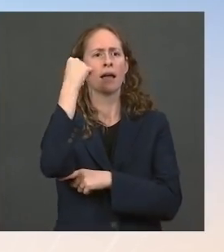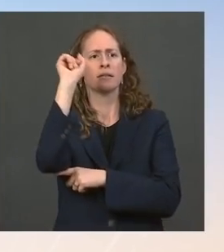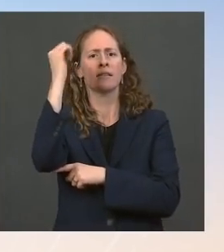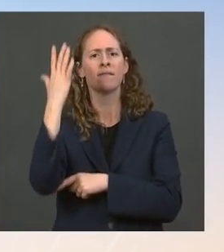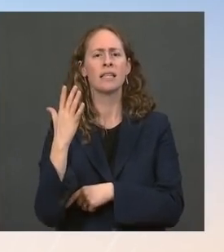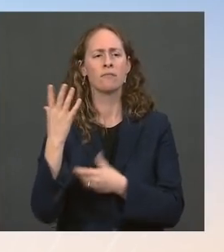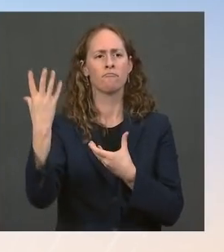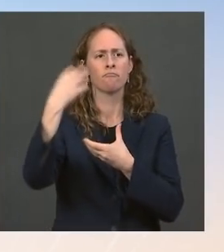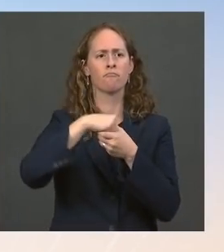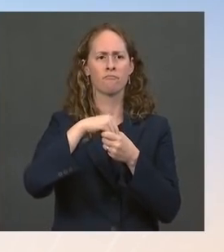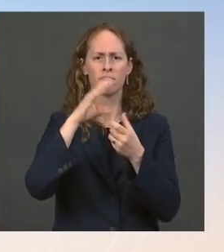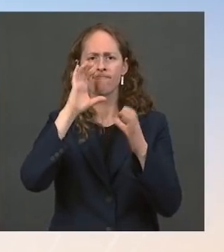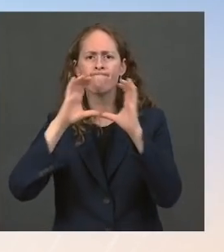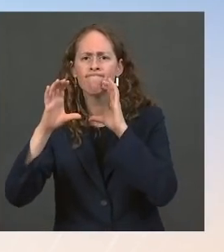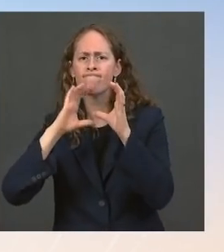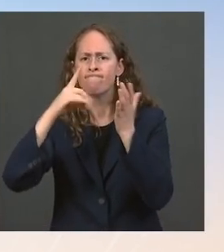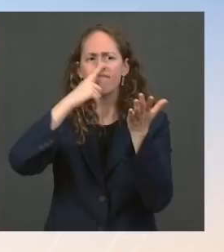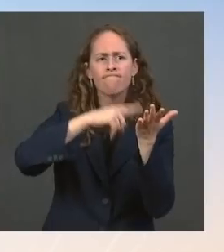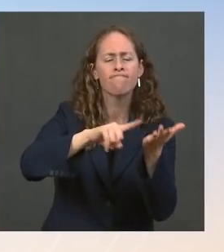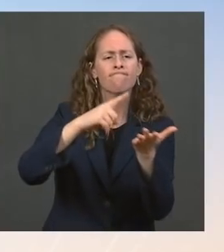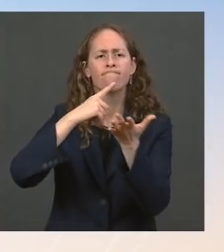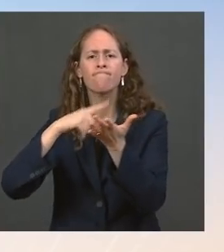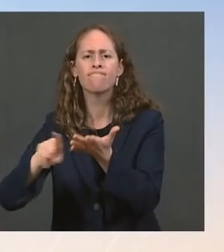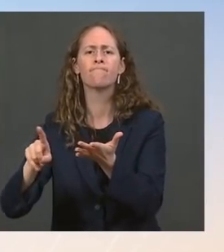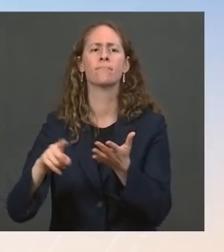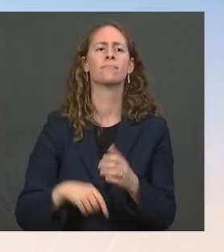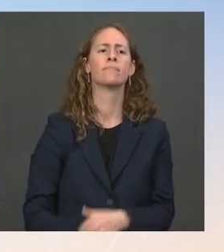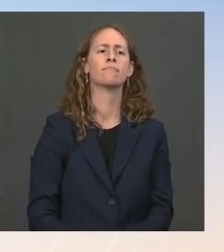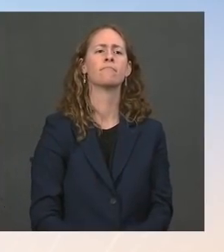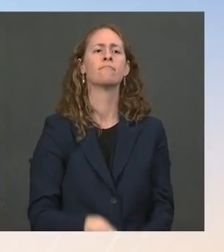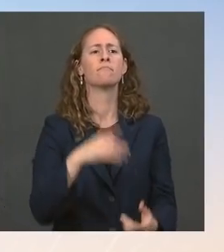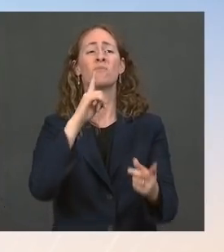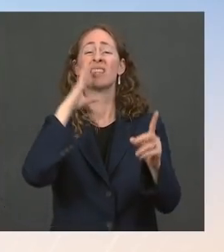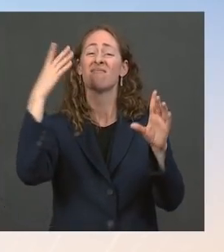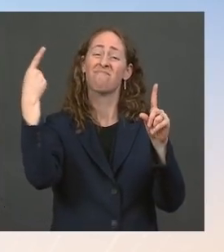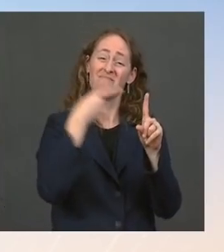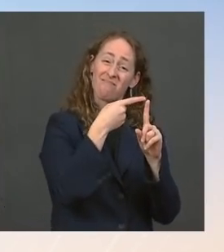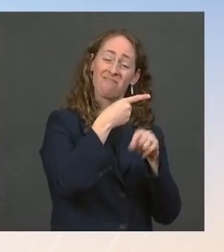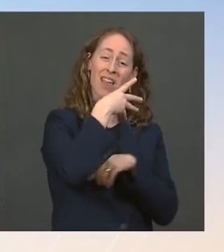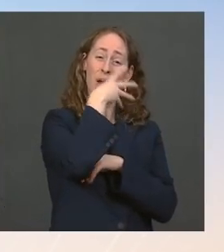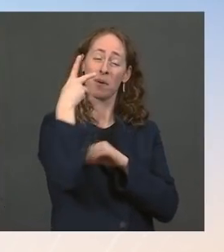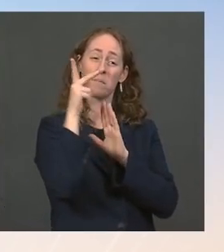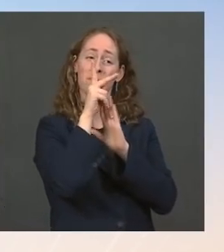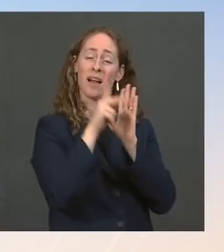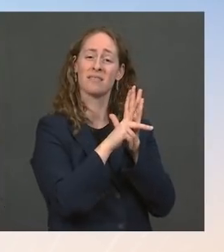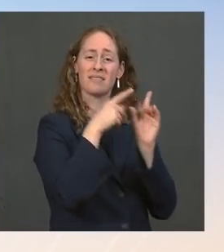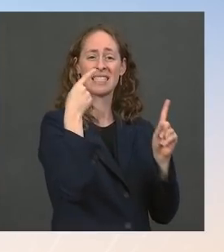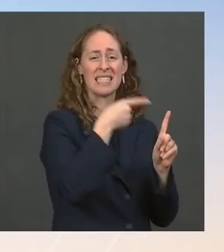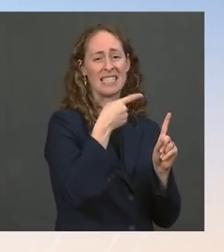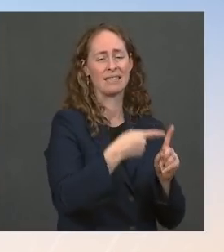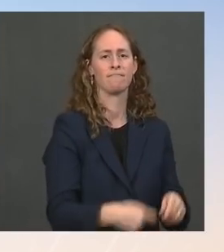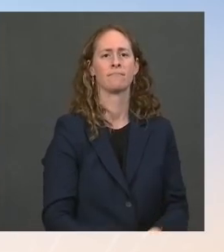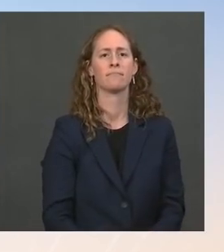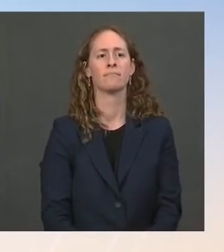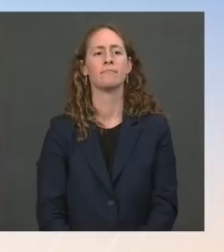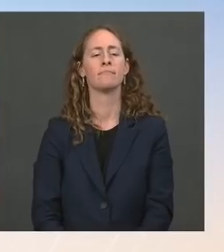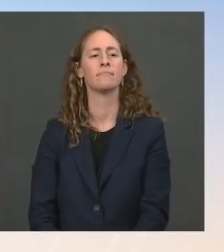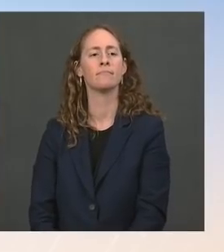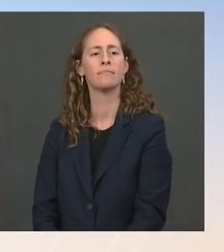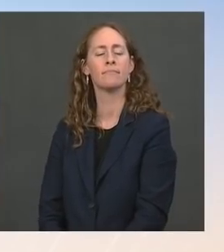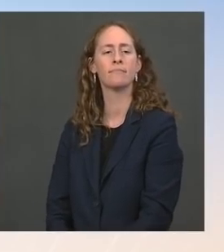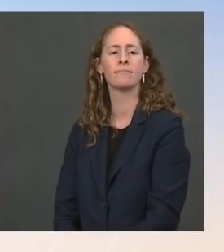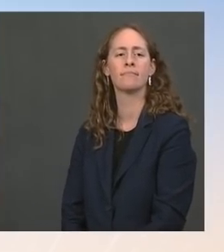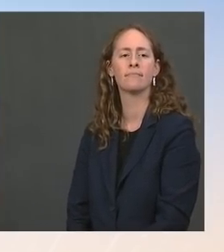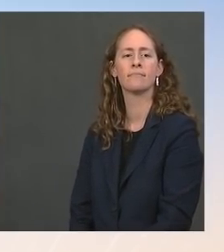communicate with, not just about our horror, but also about what our immigration policy is moving forward. Daniel, also said in his letter, he called the